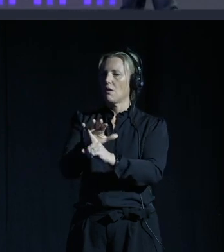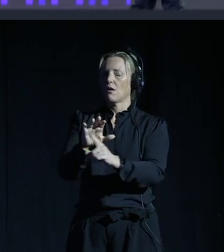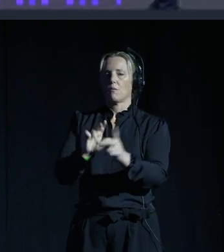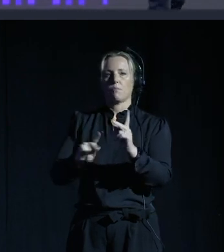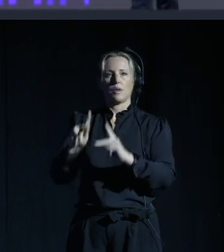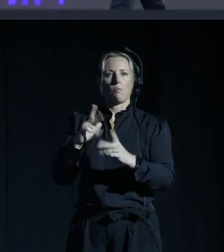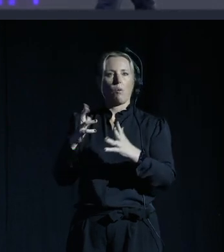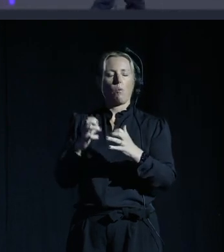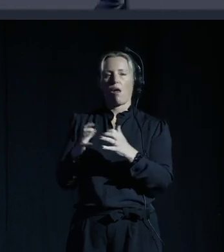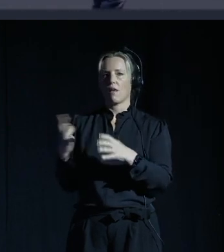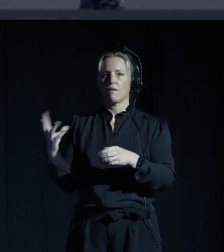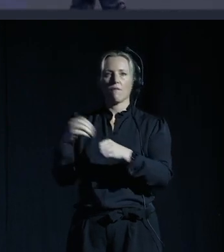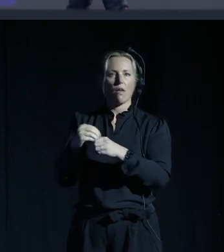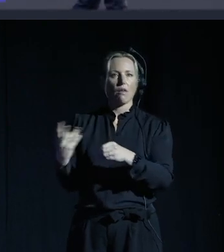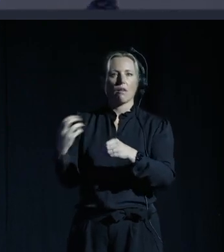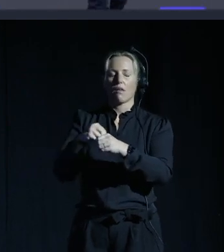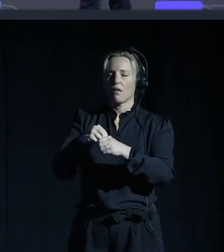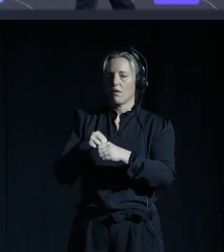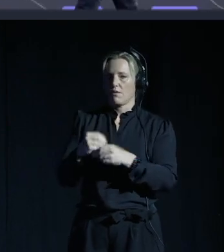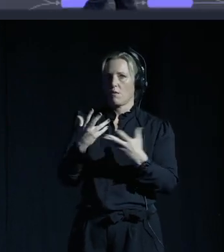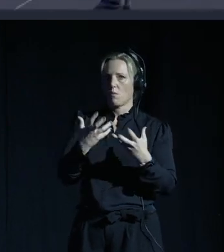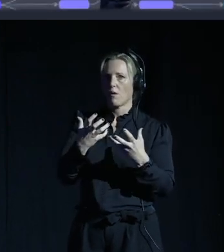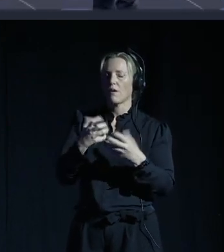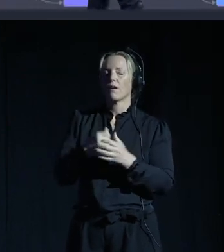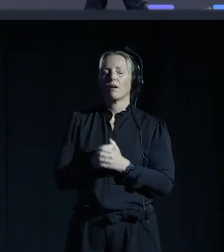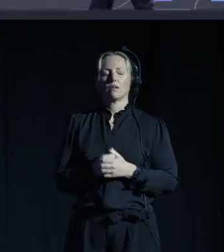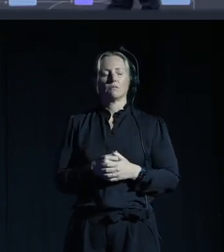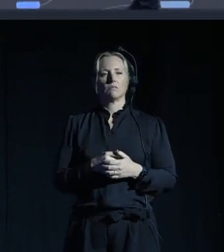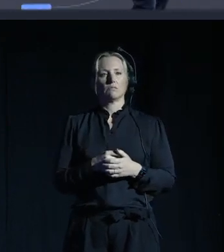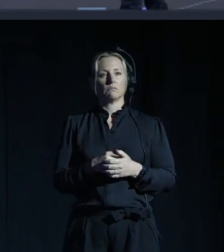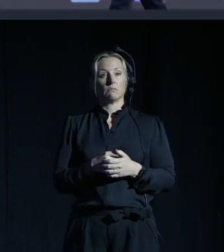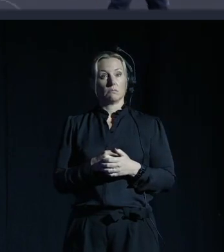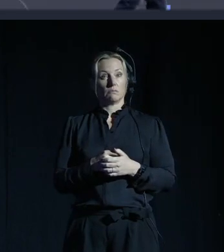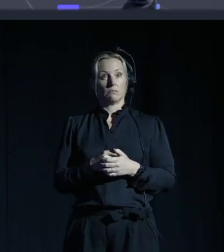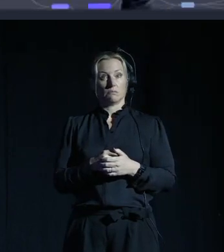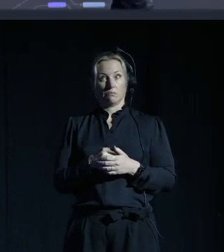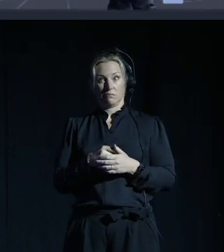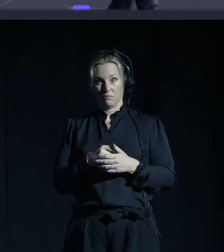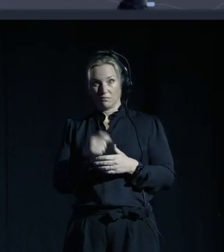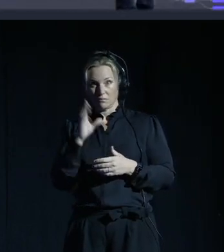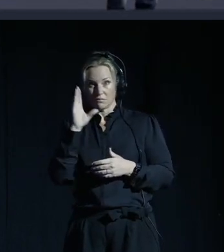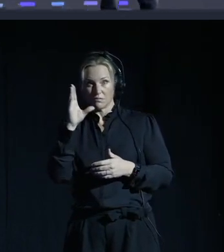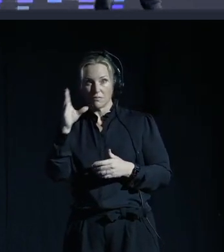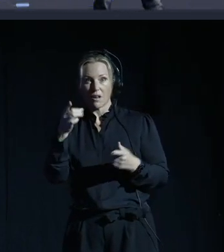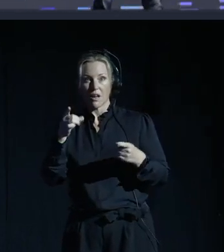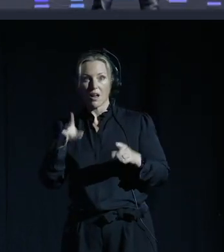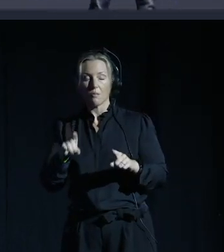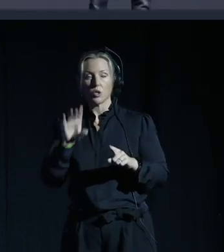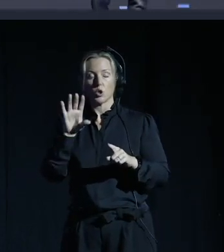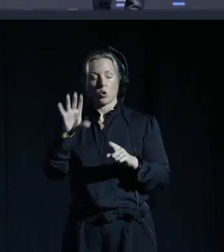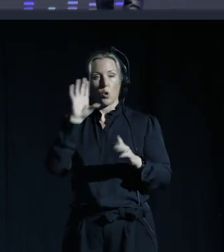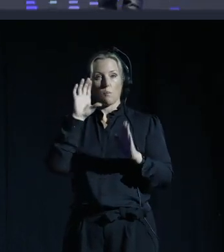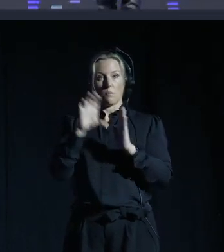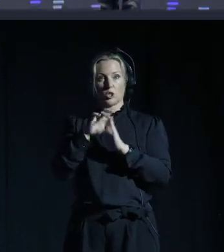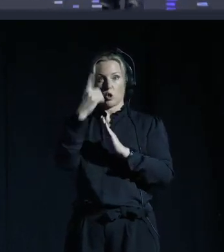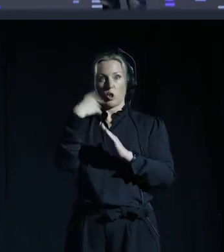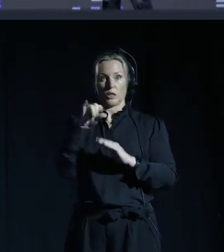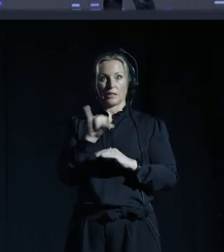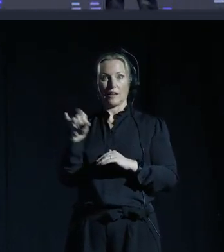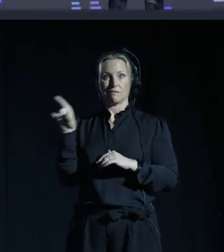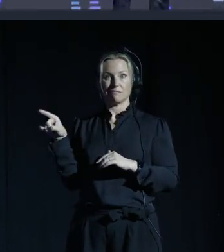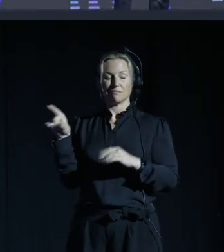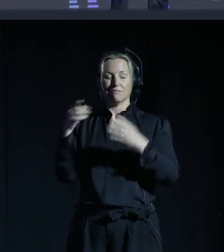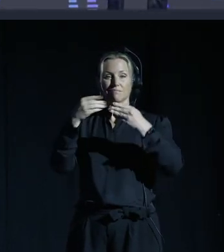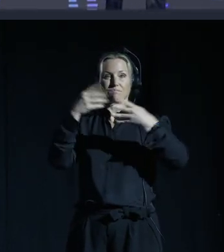involved. And so before you know it, this picture becomes a lot like the one that Tristan showed you.